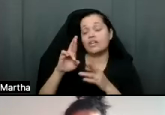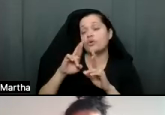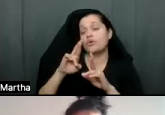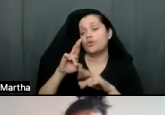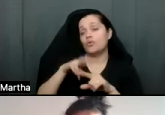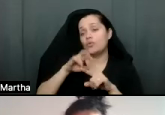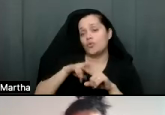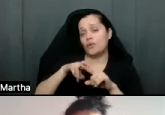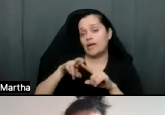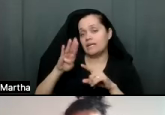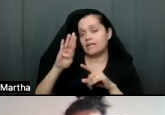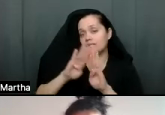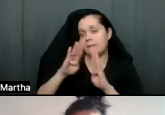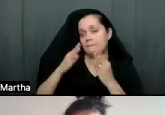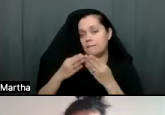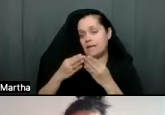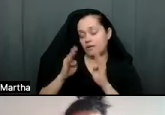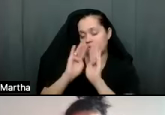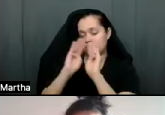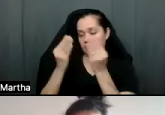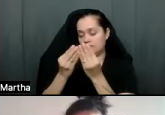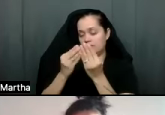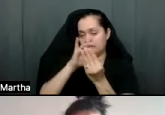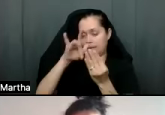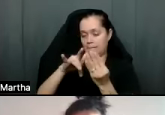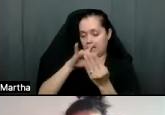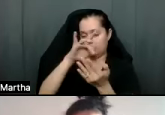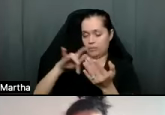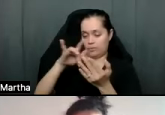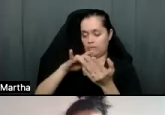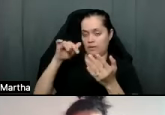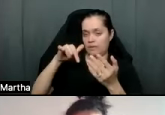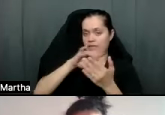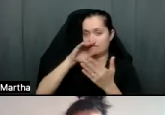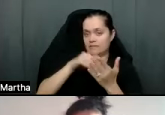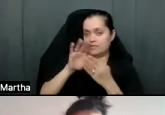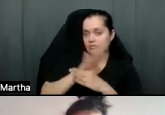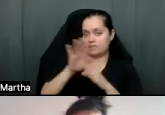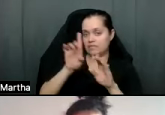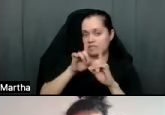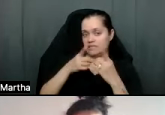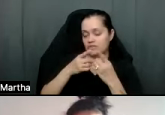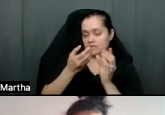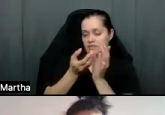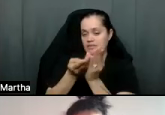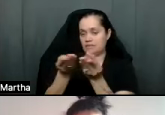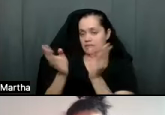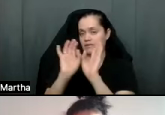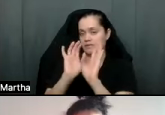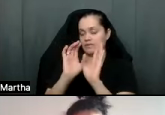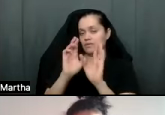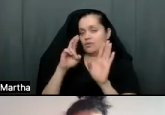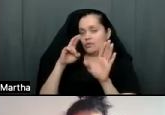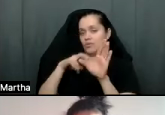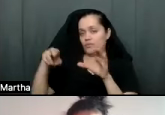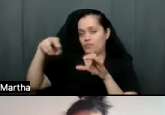bagel could be it. The circle, the empty spot in the bagel would be the central business district, and then the raisins